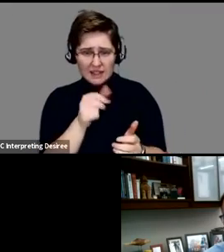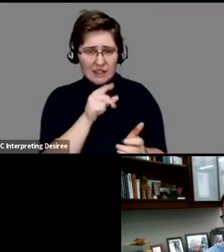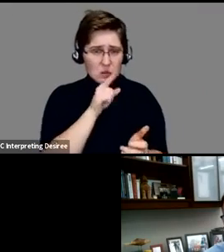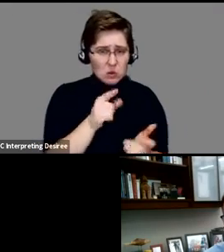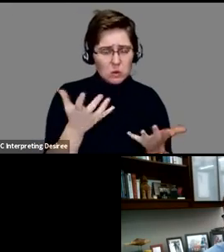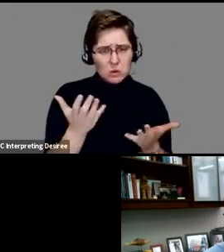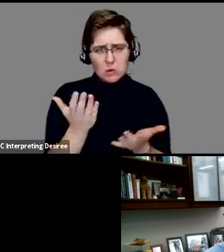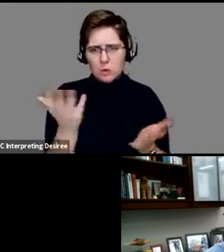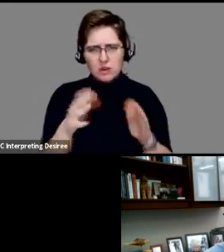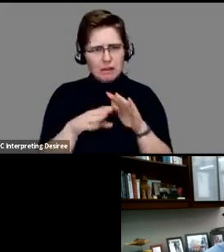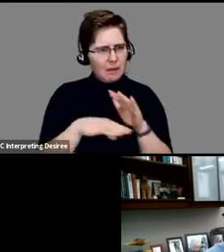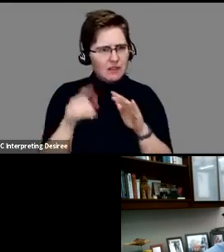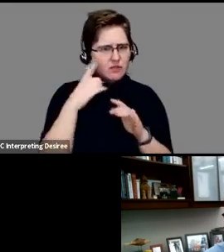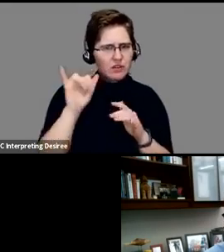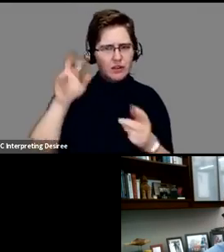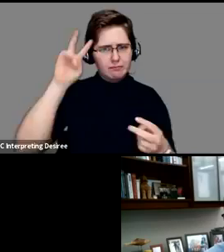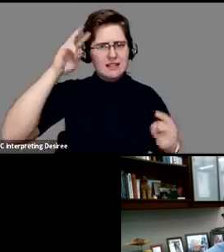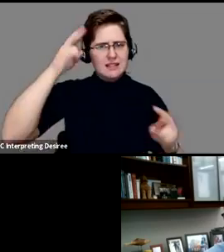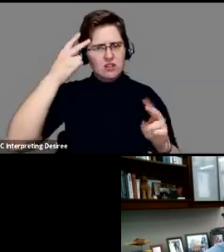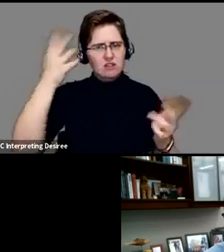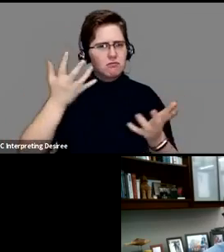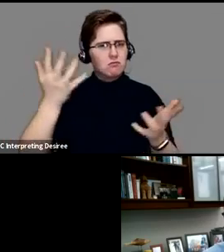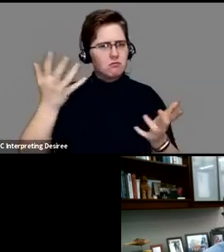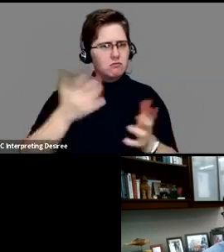of the basis for that misunderstanding?